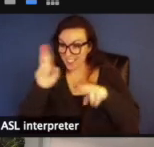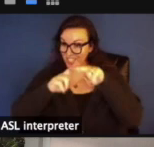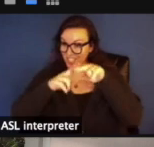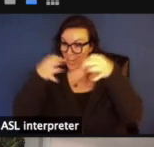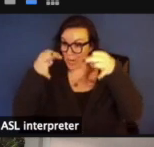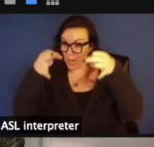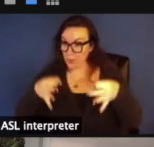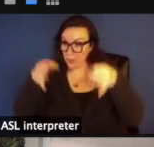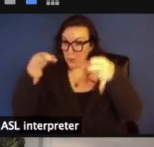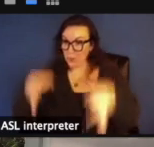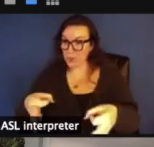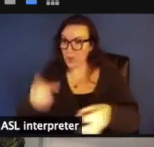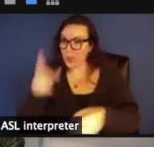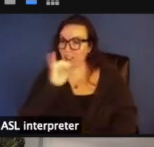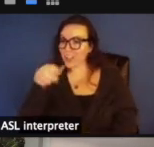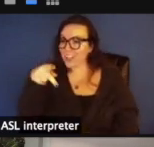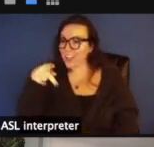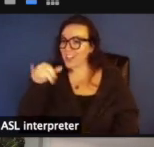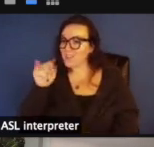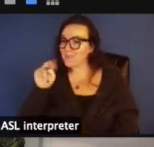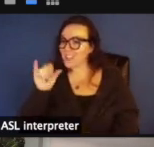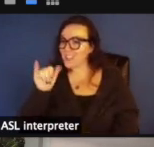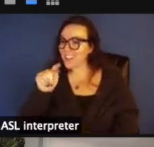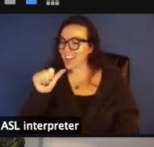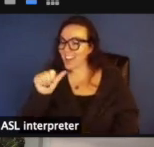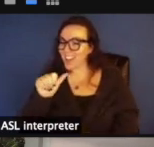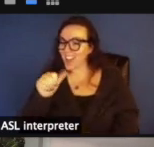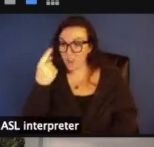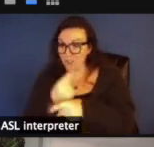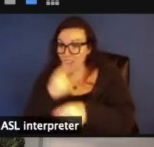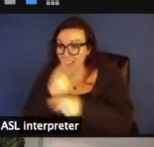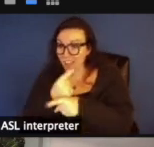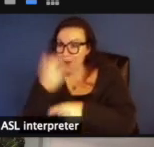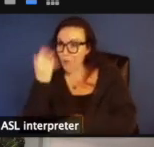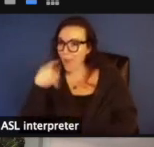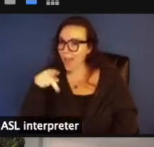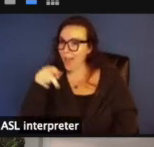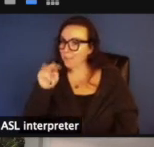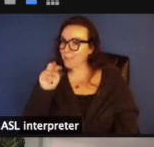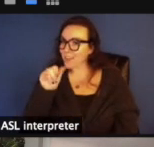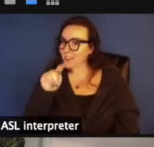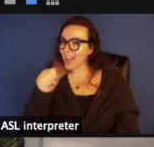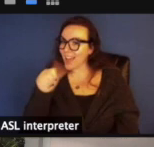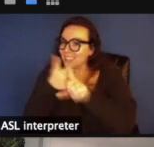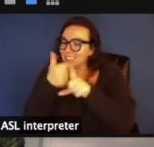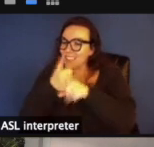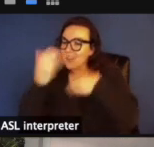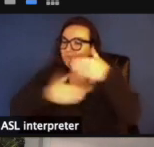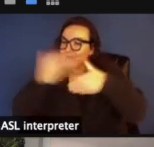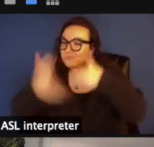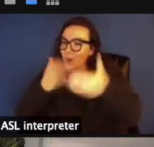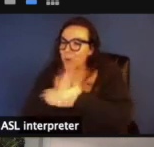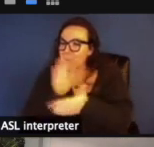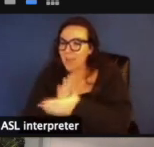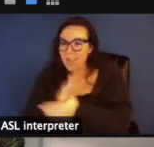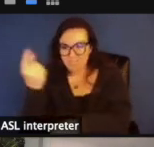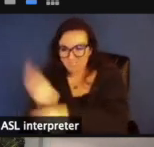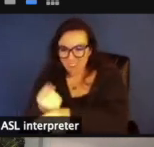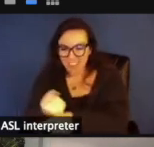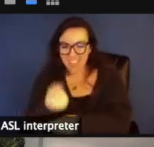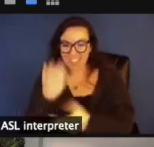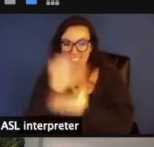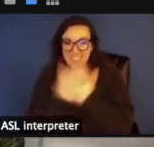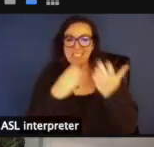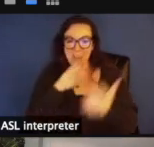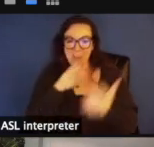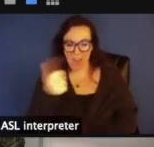Pinata. Yeah, and right, and pinatas are also wrapped, right? But they're wrapped with paper. Okay, so these are some of our other pieces. I put this in so you could